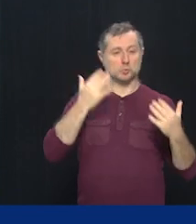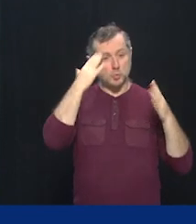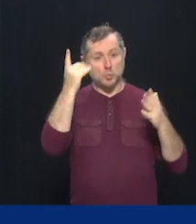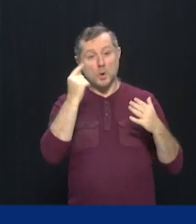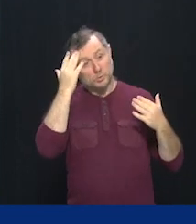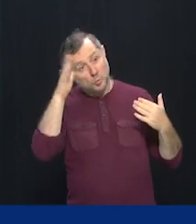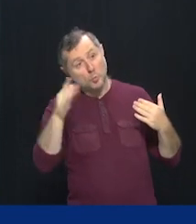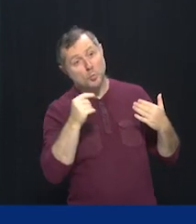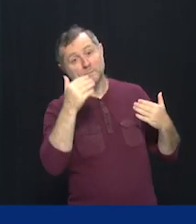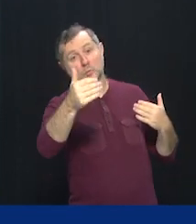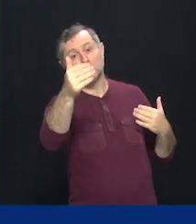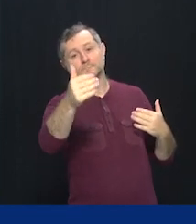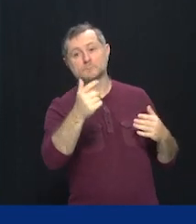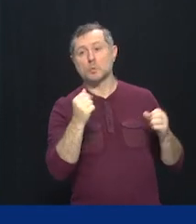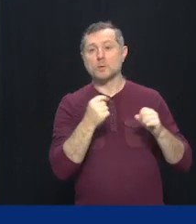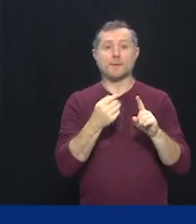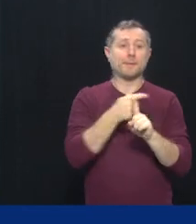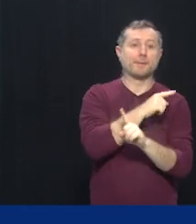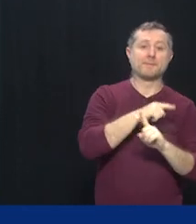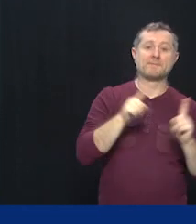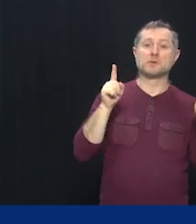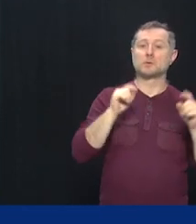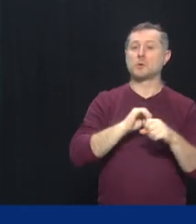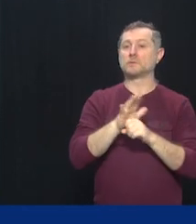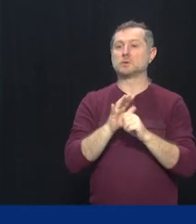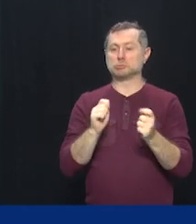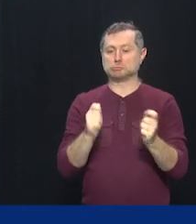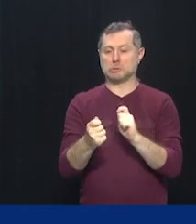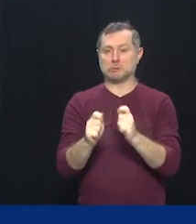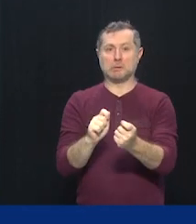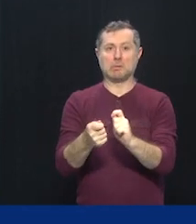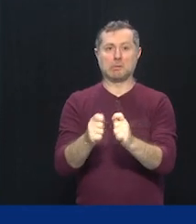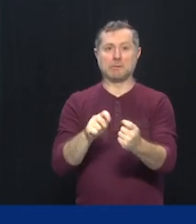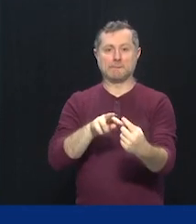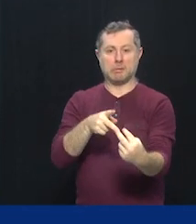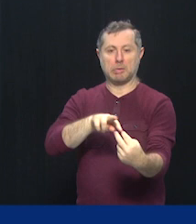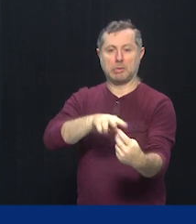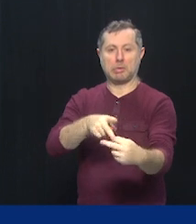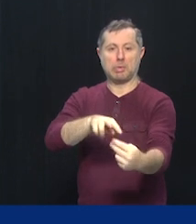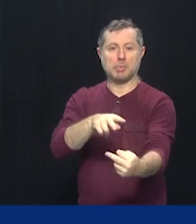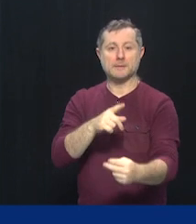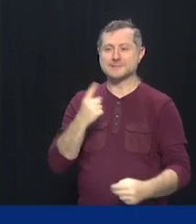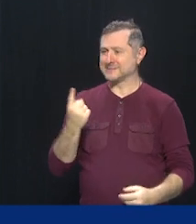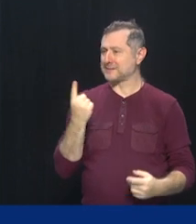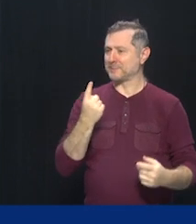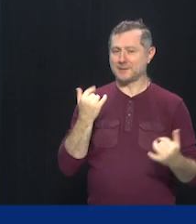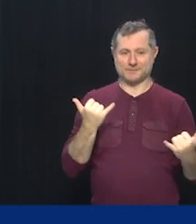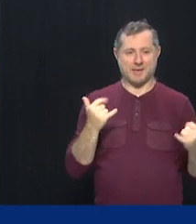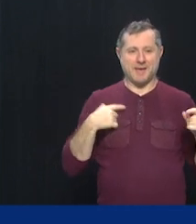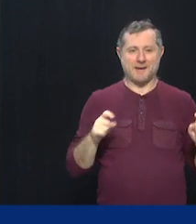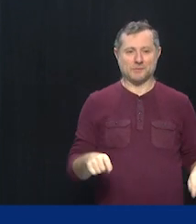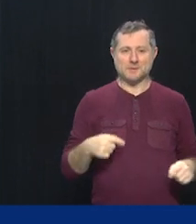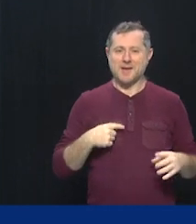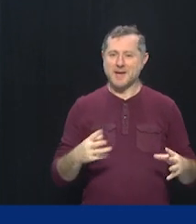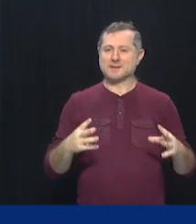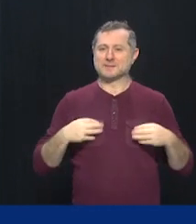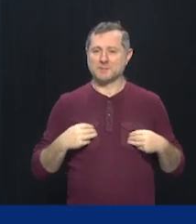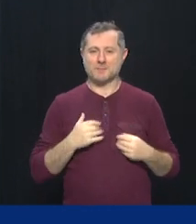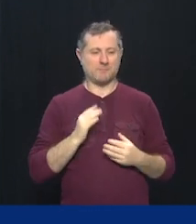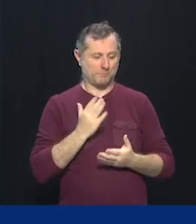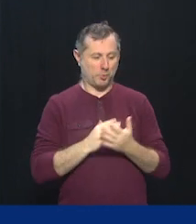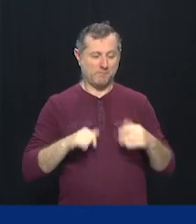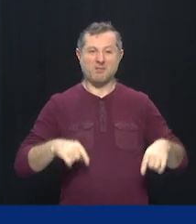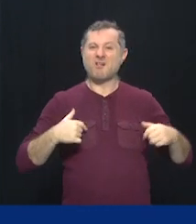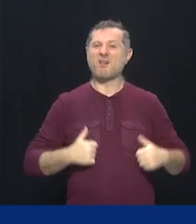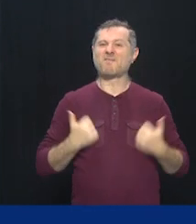we have to be prepared. I don't want to say that, but we have to be prepared. And it's something we're going to have to accept as part of life. Because the last thing I ever want to